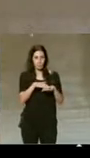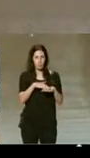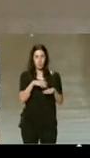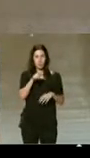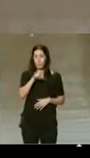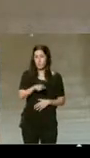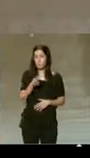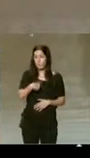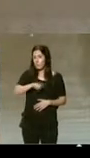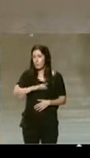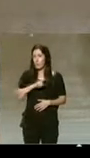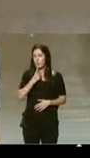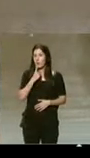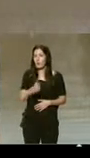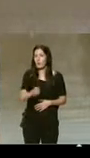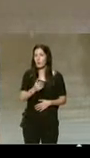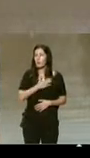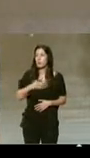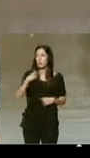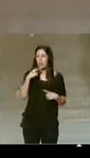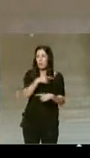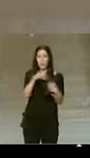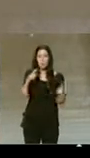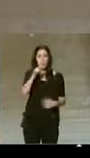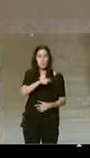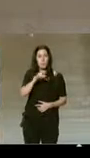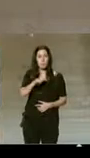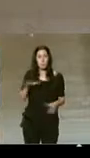fingerprint and the recognition thereof?